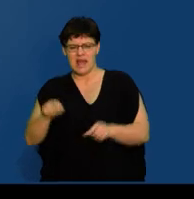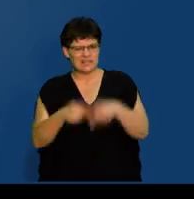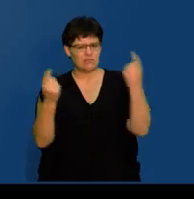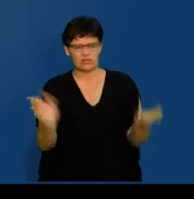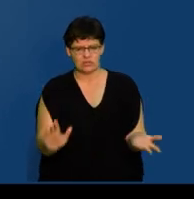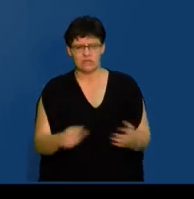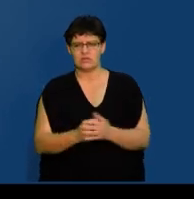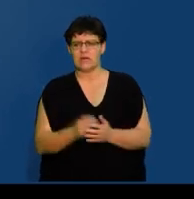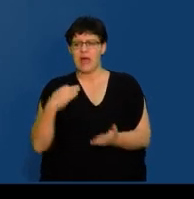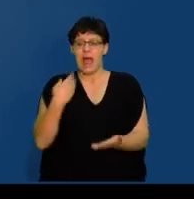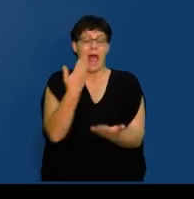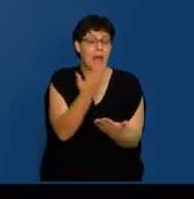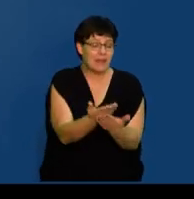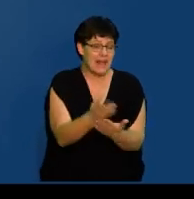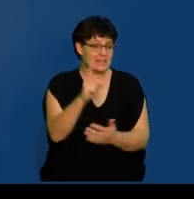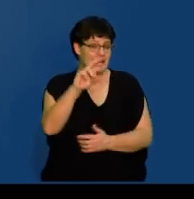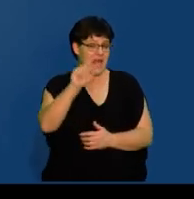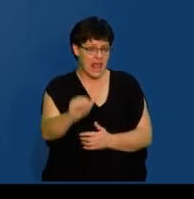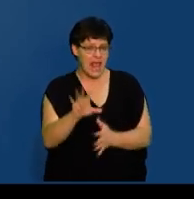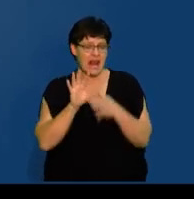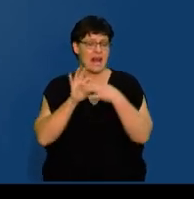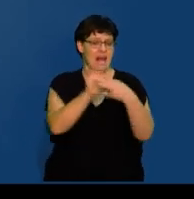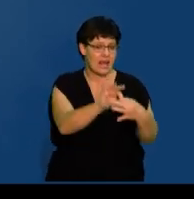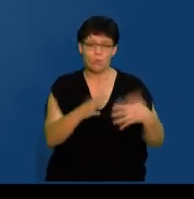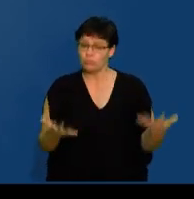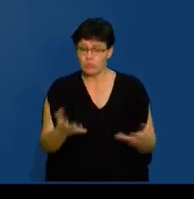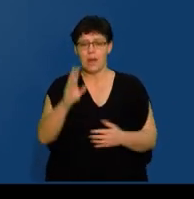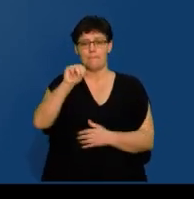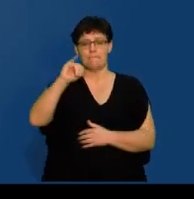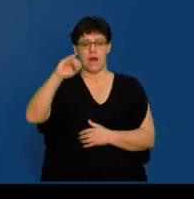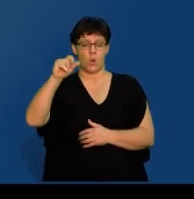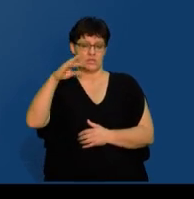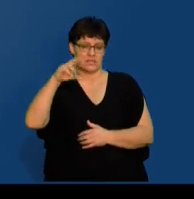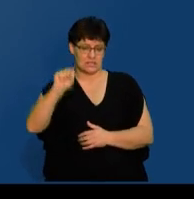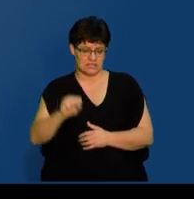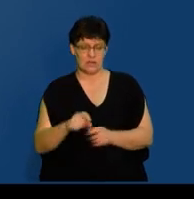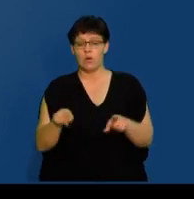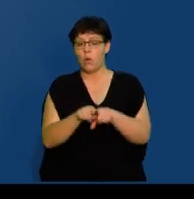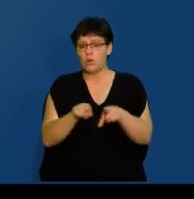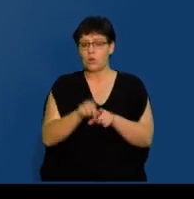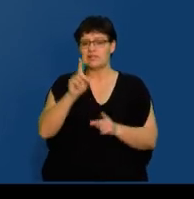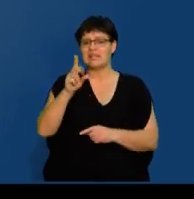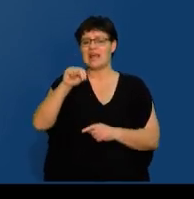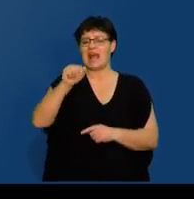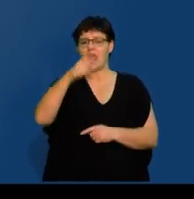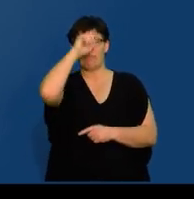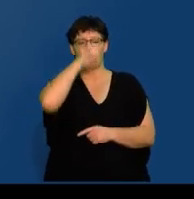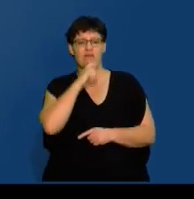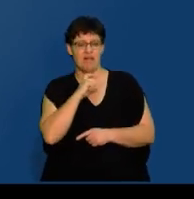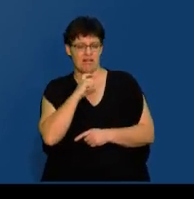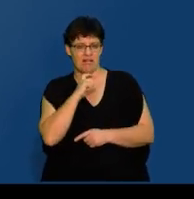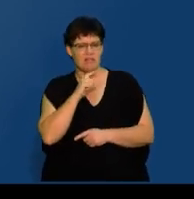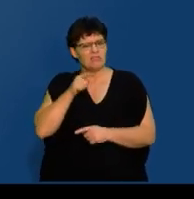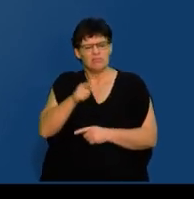and its importance and link that to meiosis. We also need to know the significance of DNA profiling and what